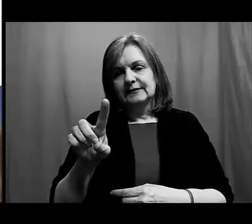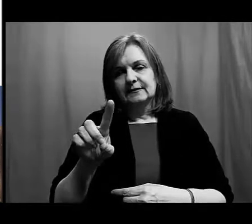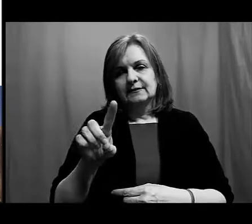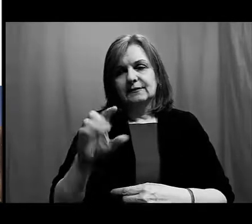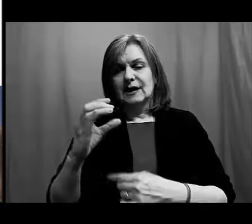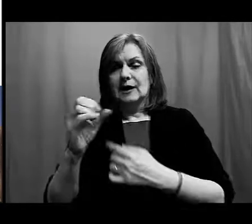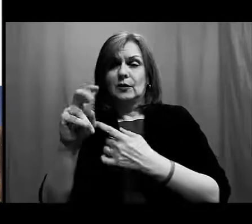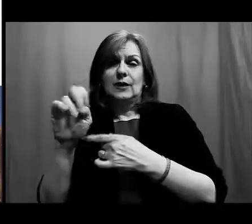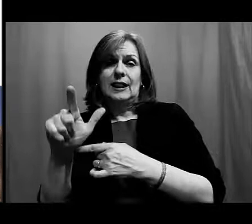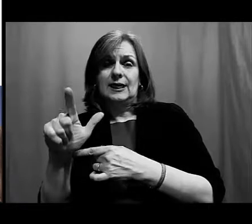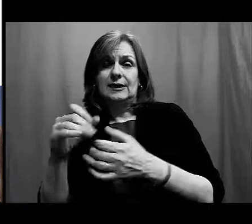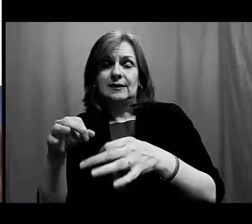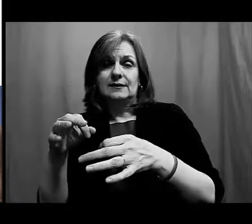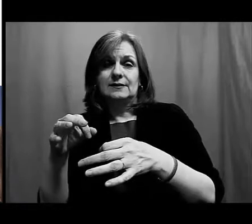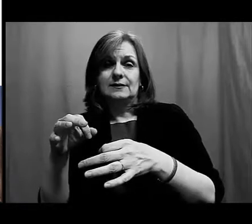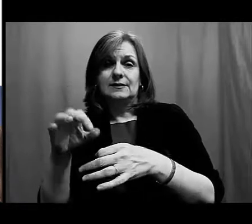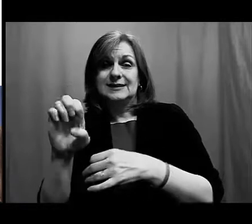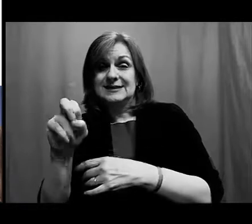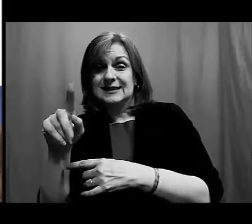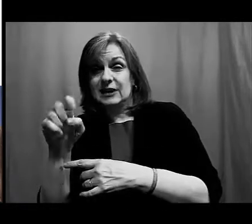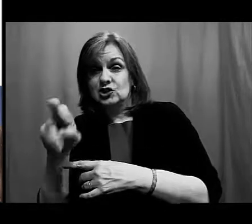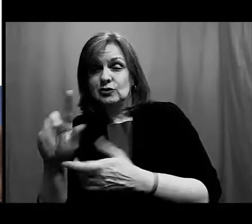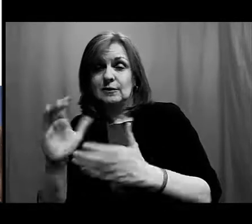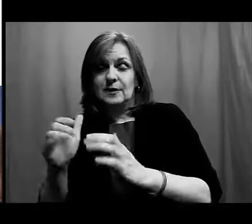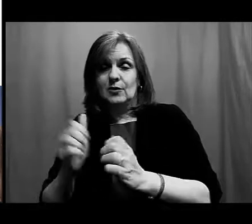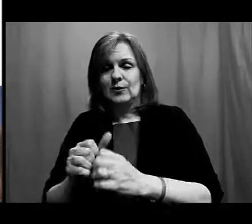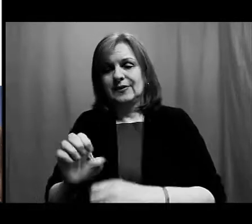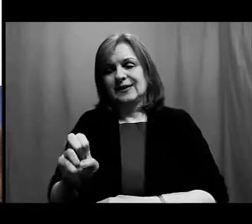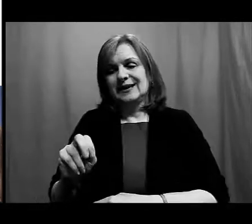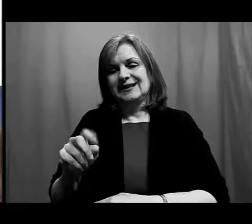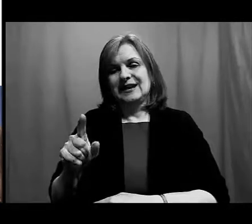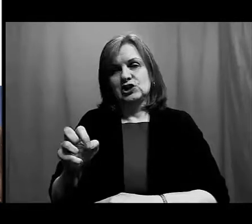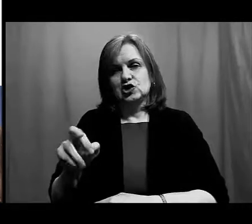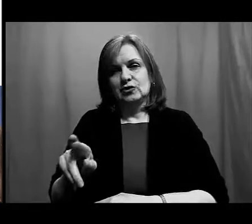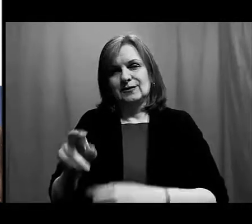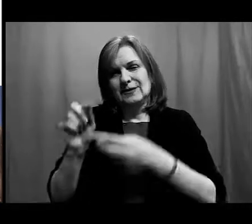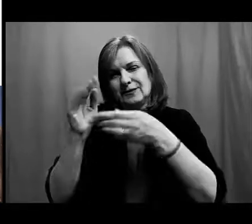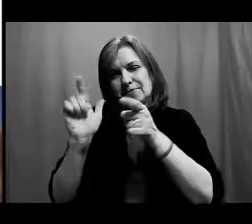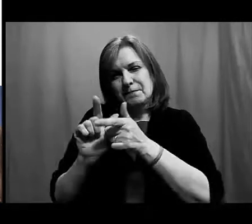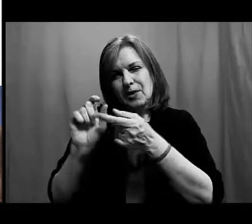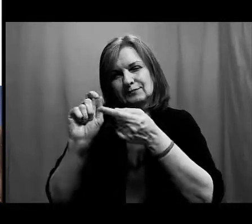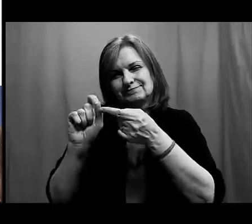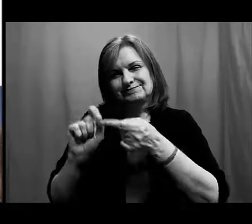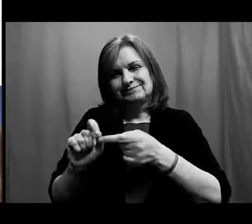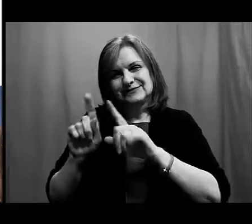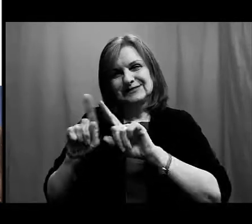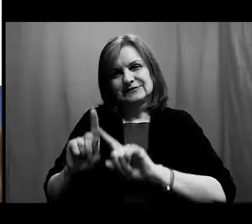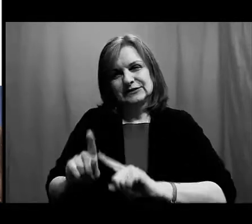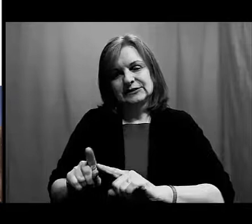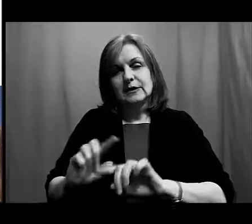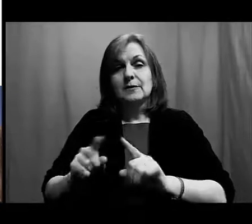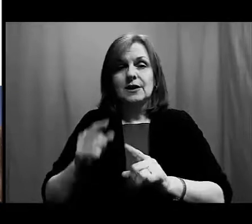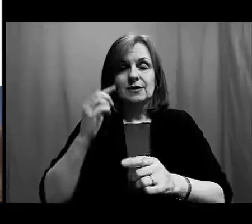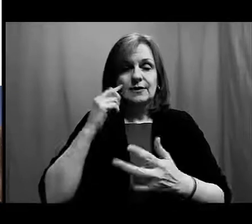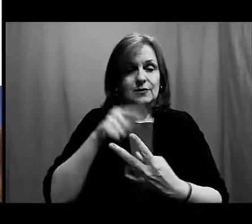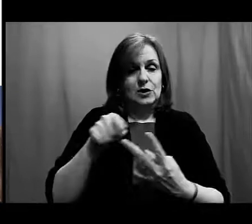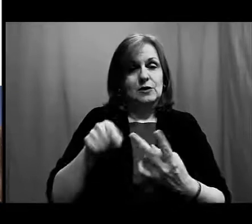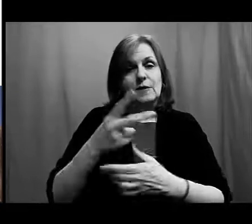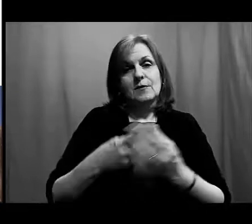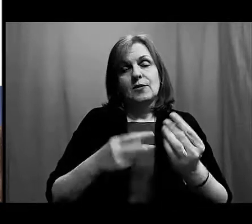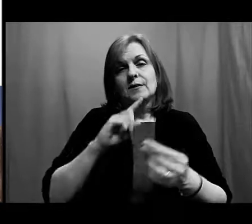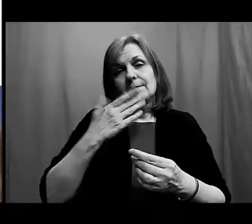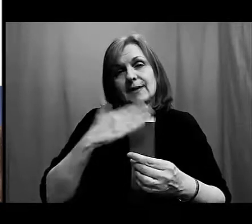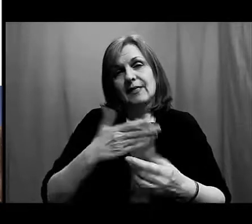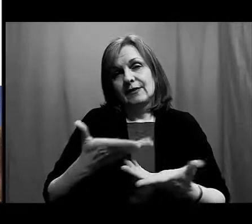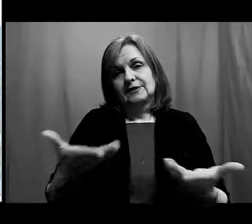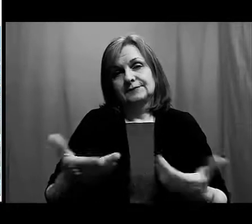critically endangered versus endangered. It's semantics to a point, but we have to keep in mind that it all means